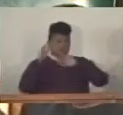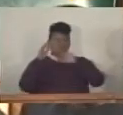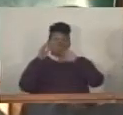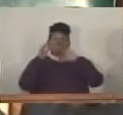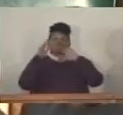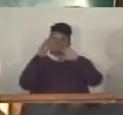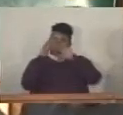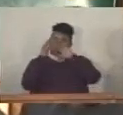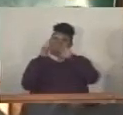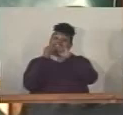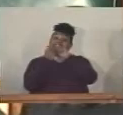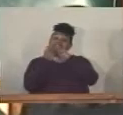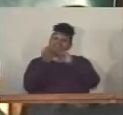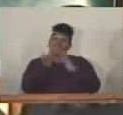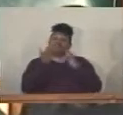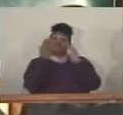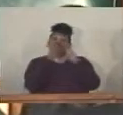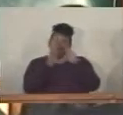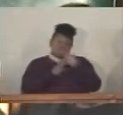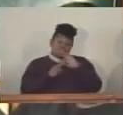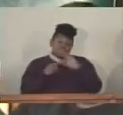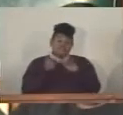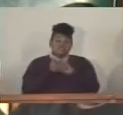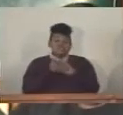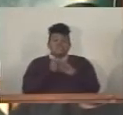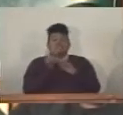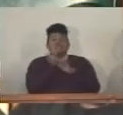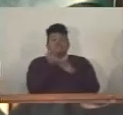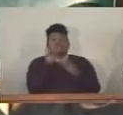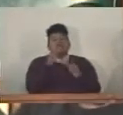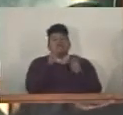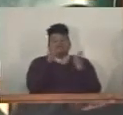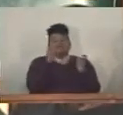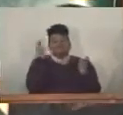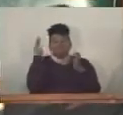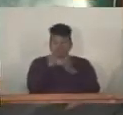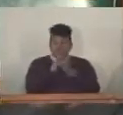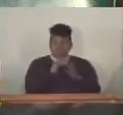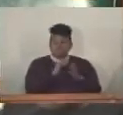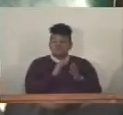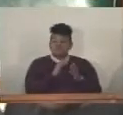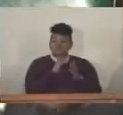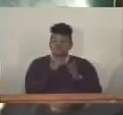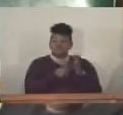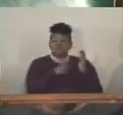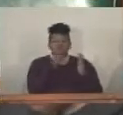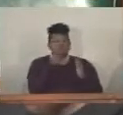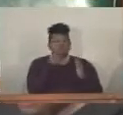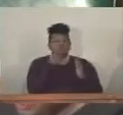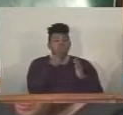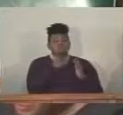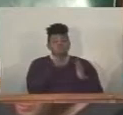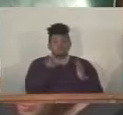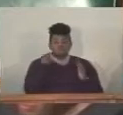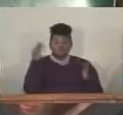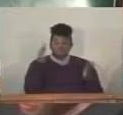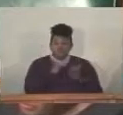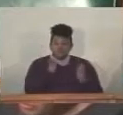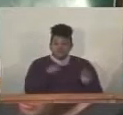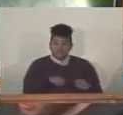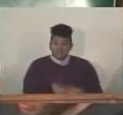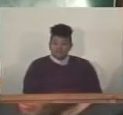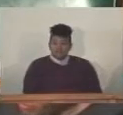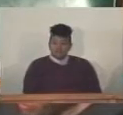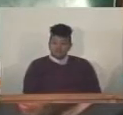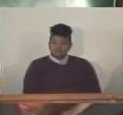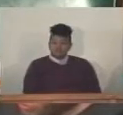for the making of regulations to deal with the procedures and the guidelines around